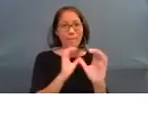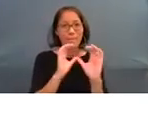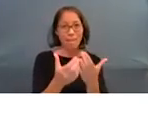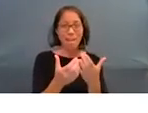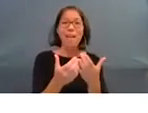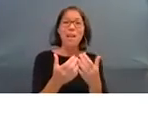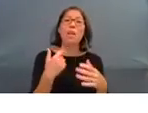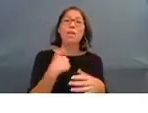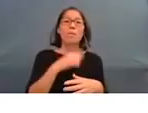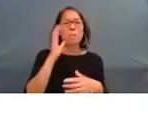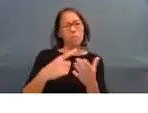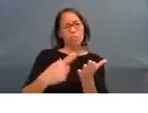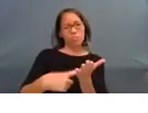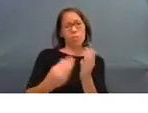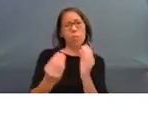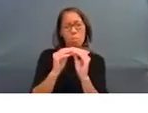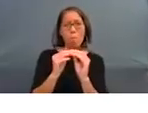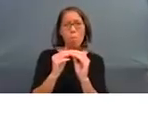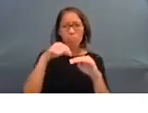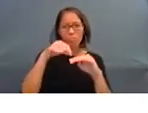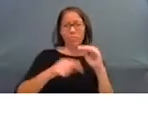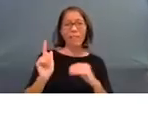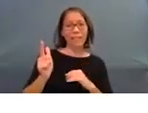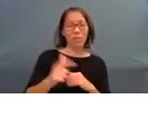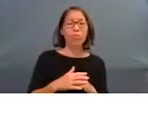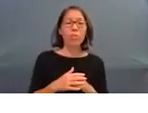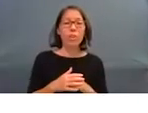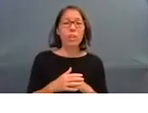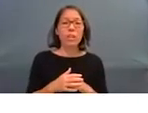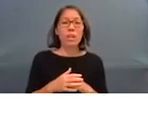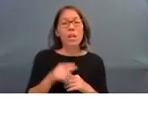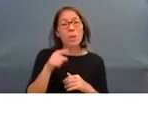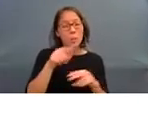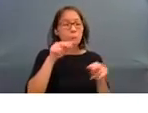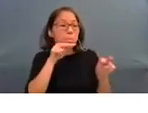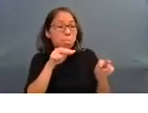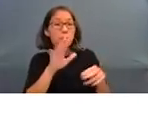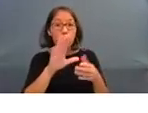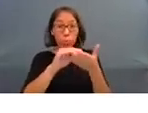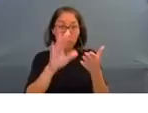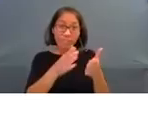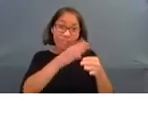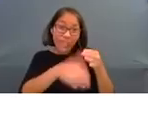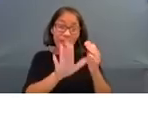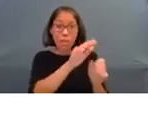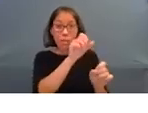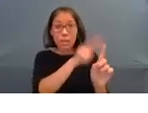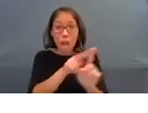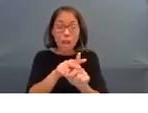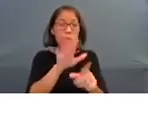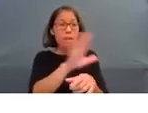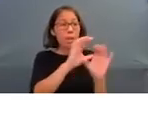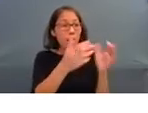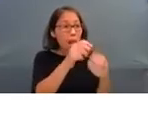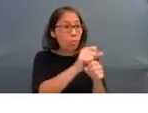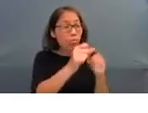more about what that will look like later tonight. And that you monitor that your student is completing assignments and coursework just as you would in